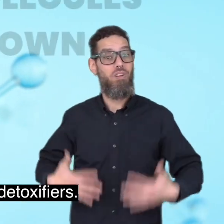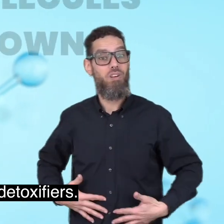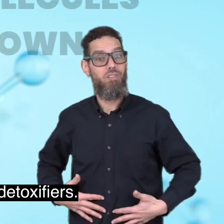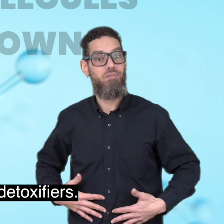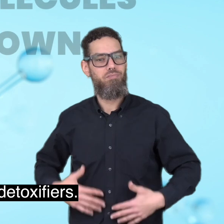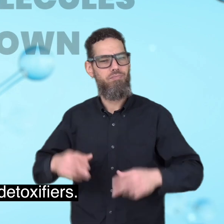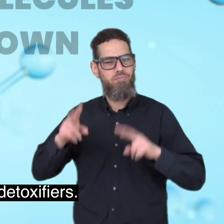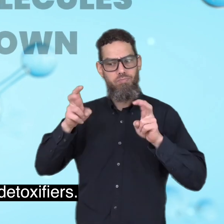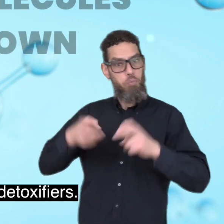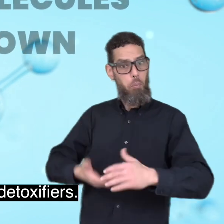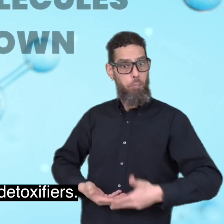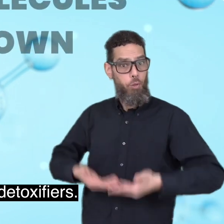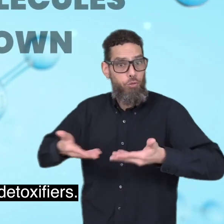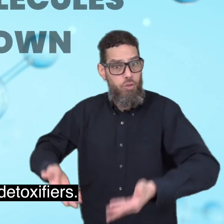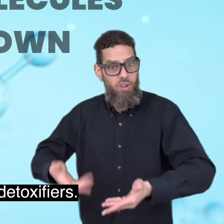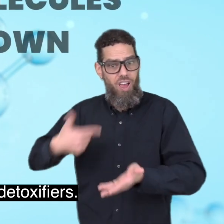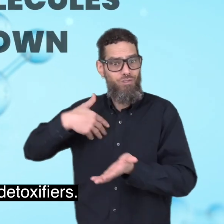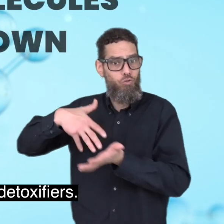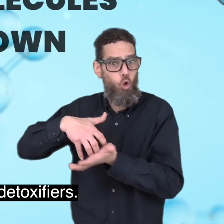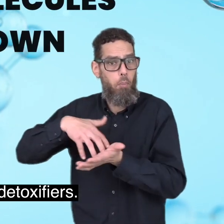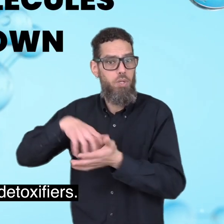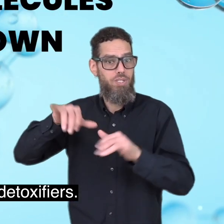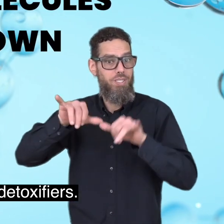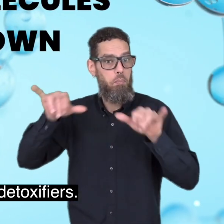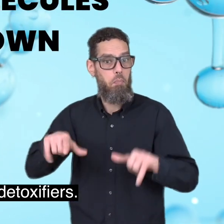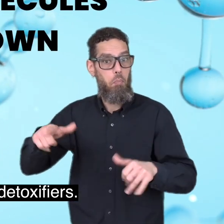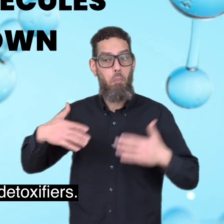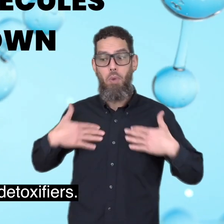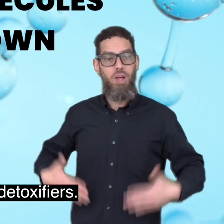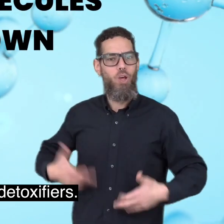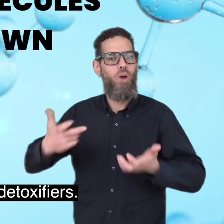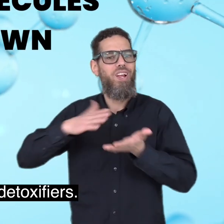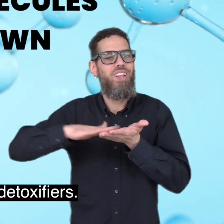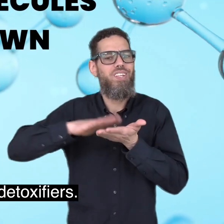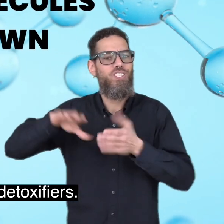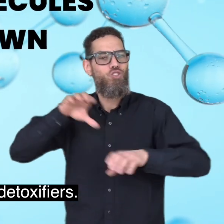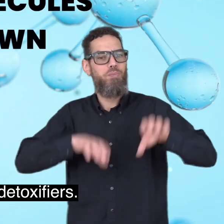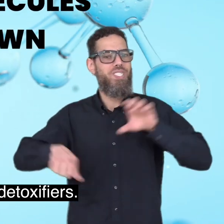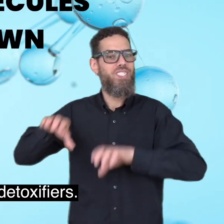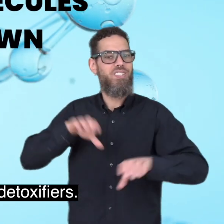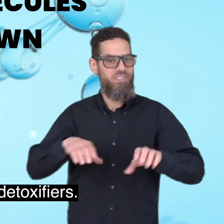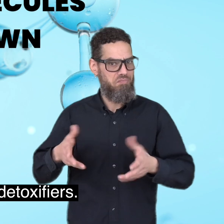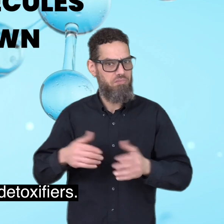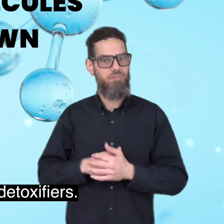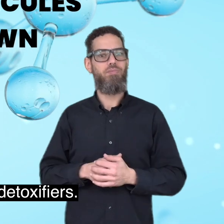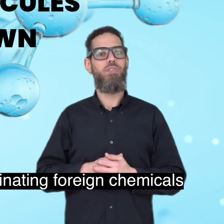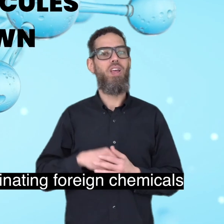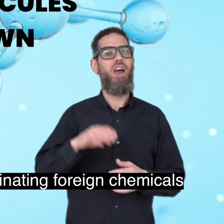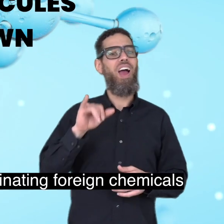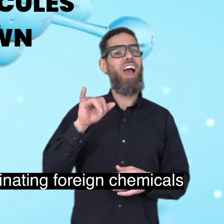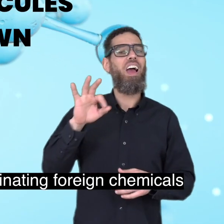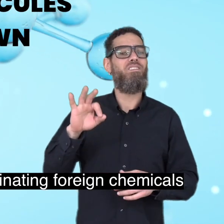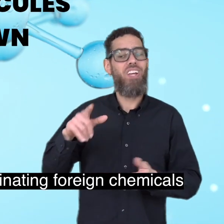be very good at breaking down and eliminating foreign chemicals from their bodies. This means that chemicals, to which they are